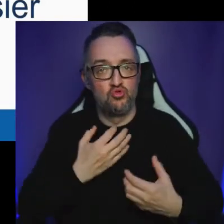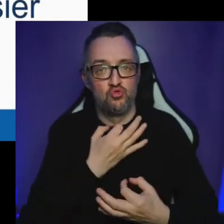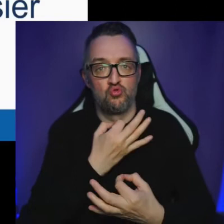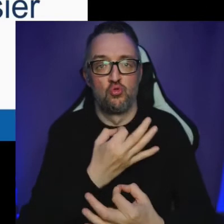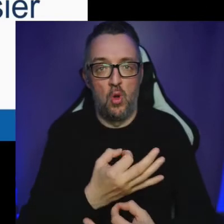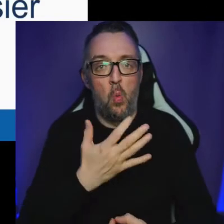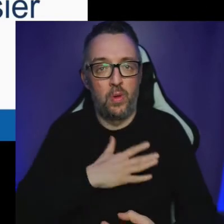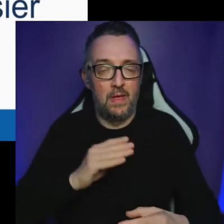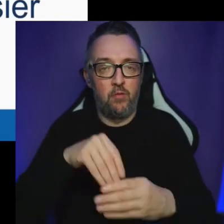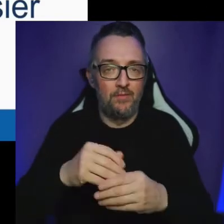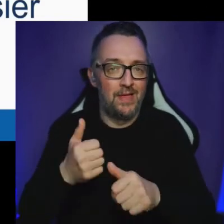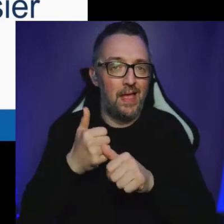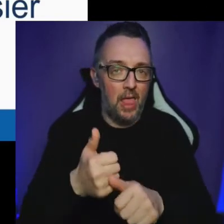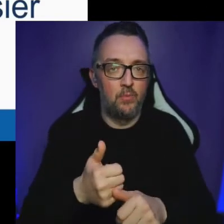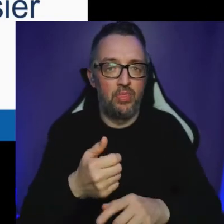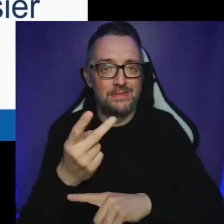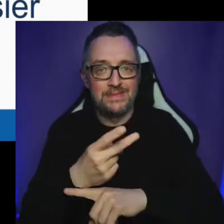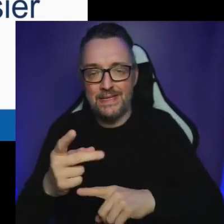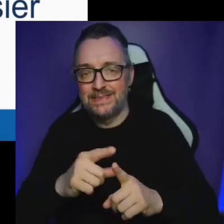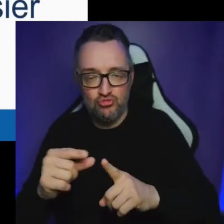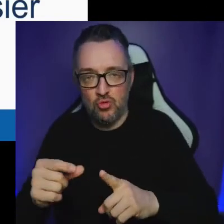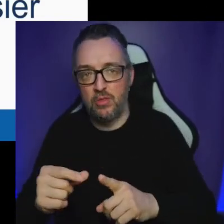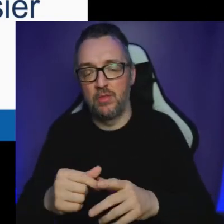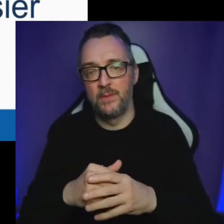and involvement from